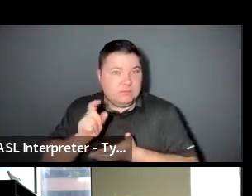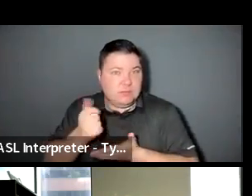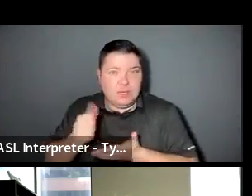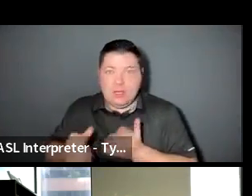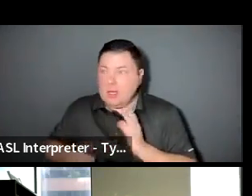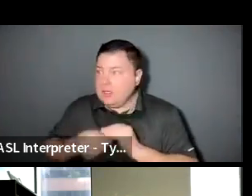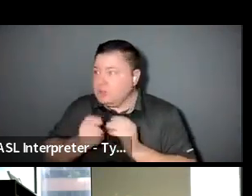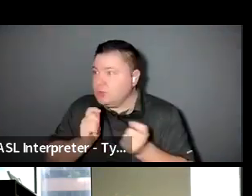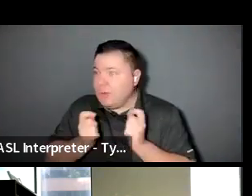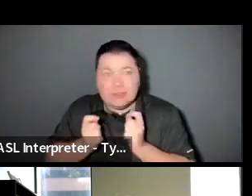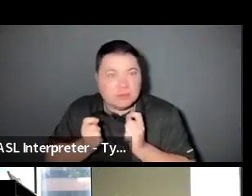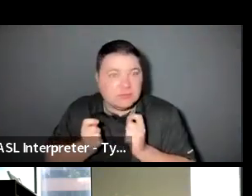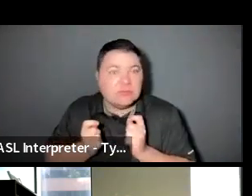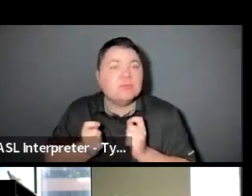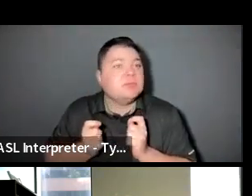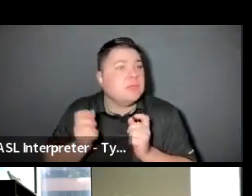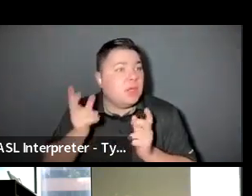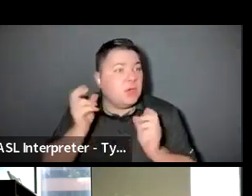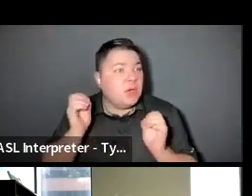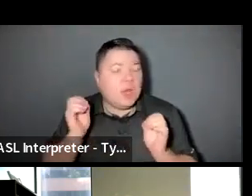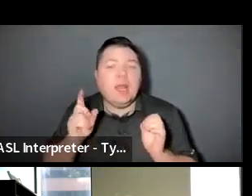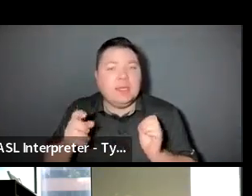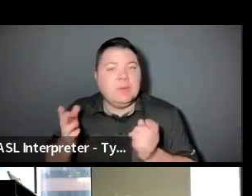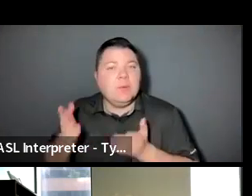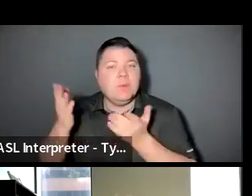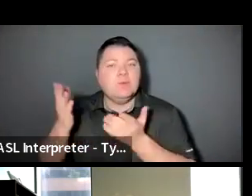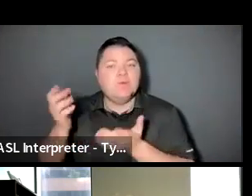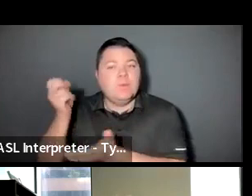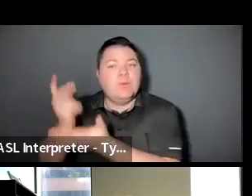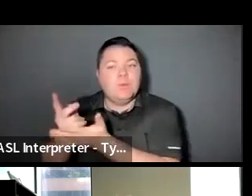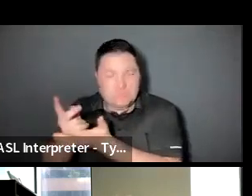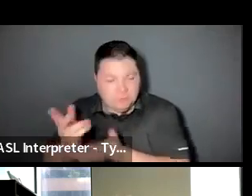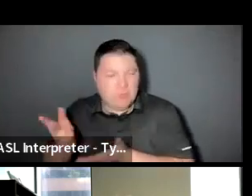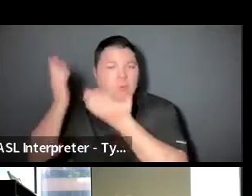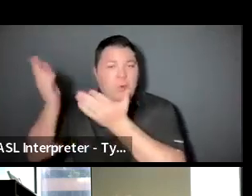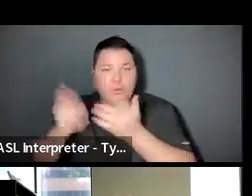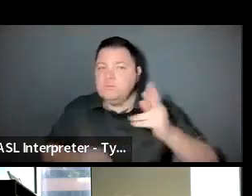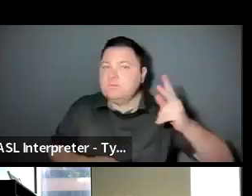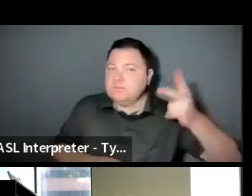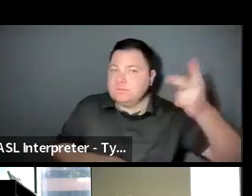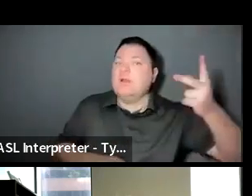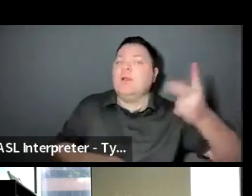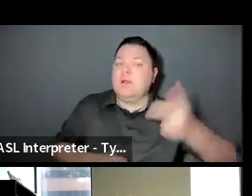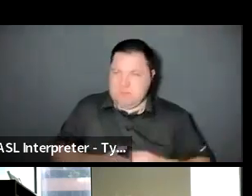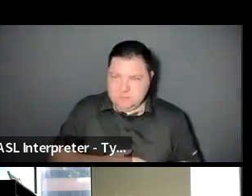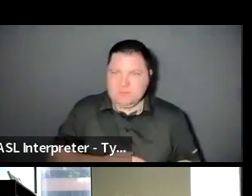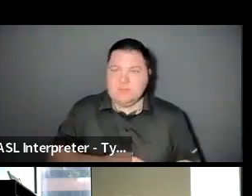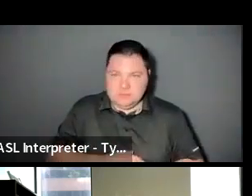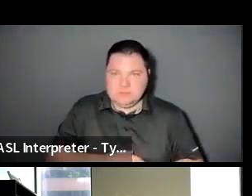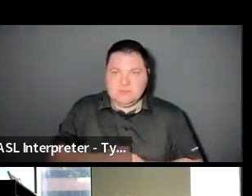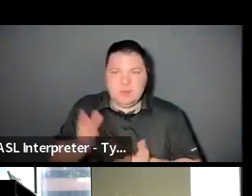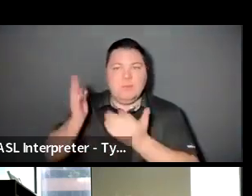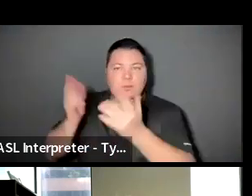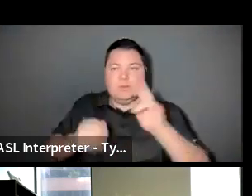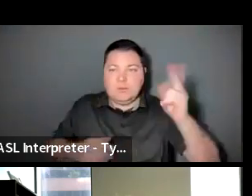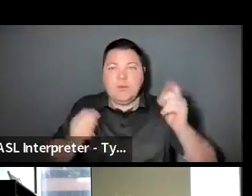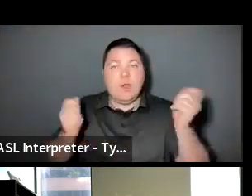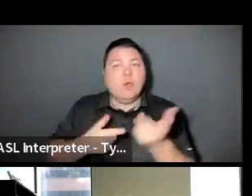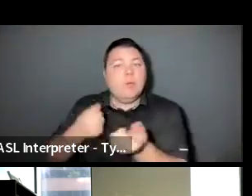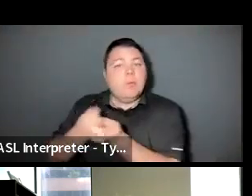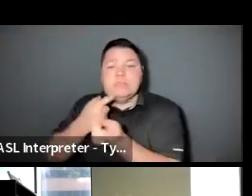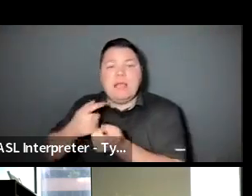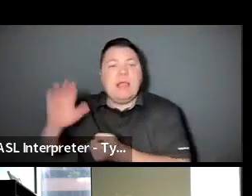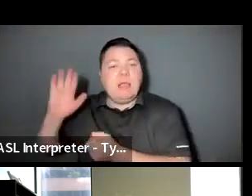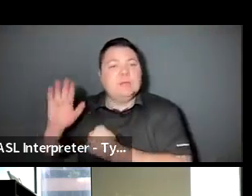none, I need a motion to approve those minutes. So moved. So moved. Second. I have a motion and a second. All in favor say